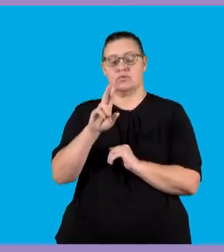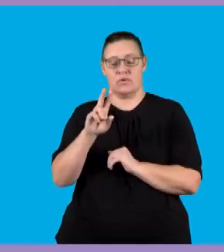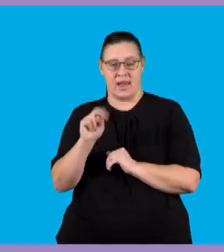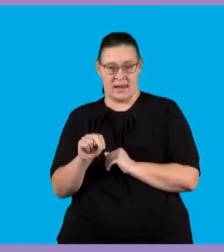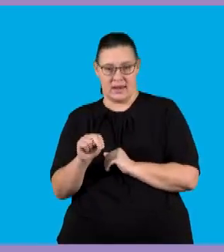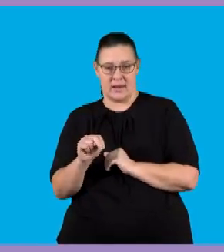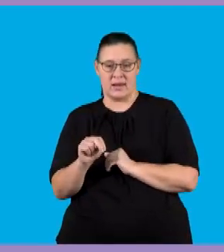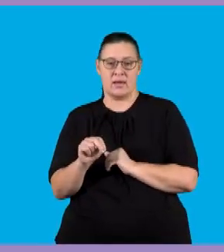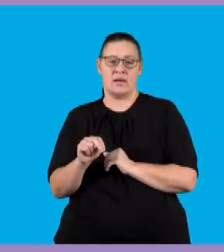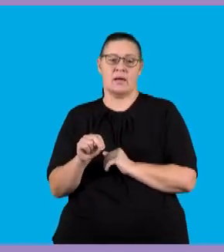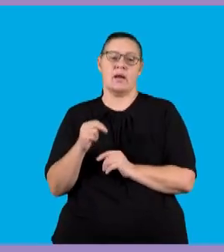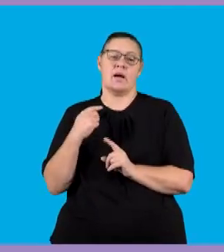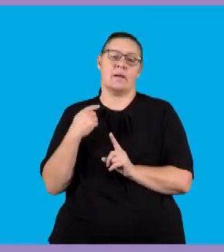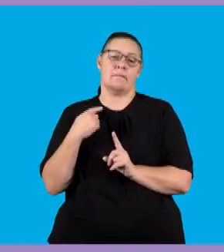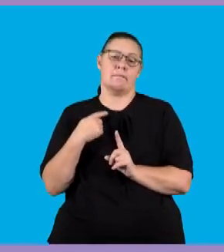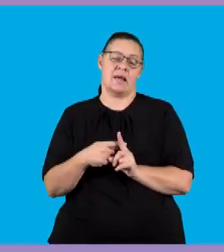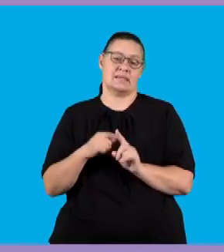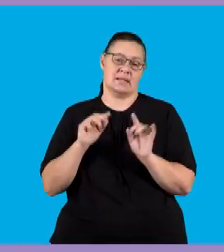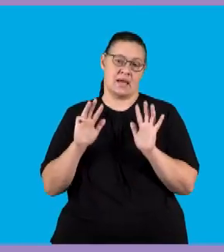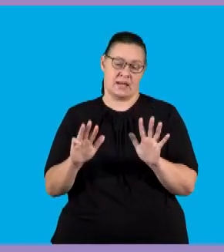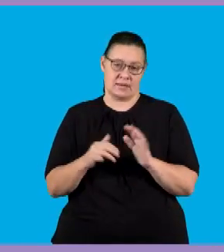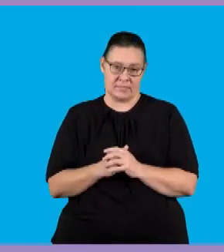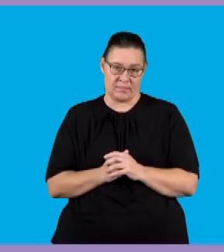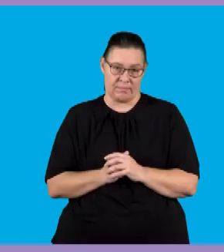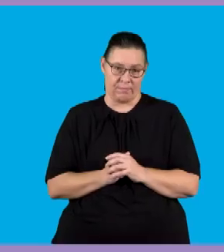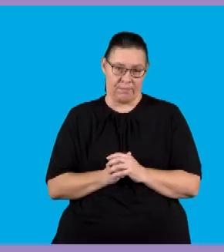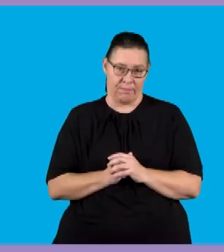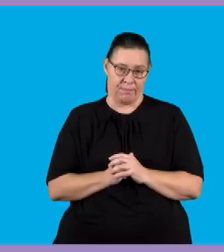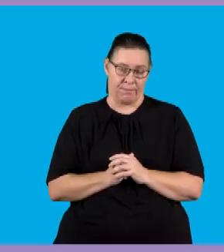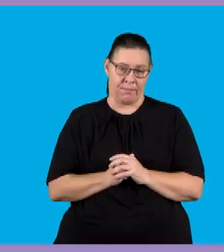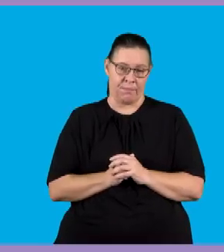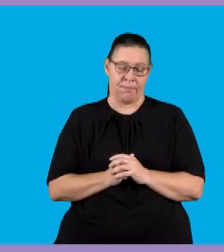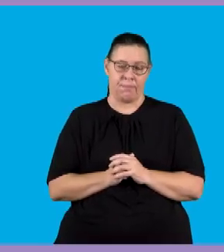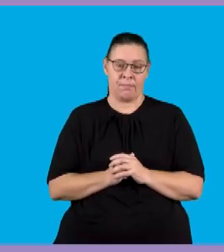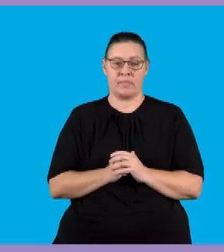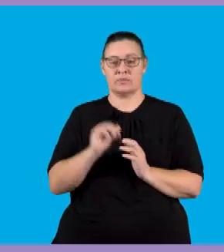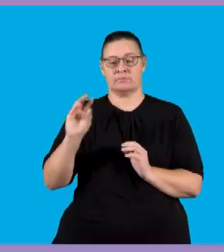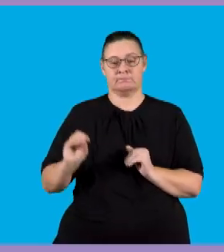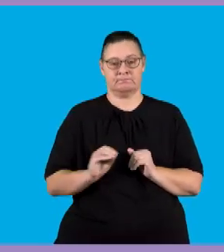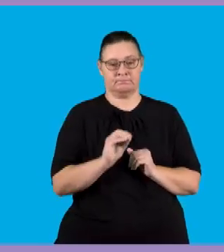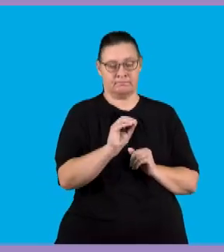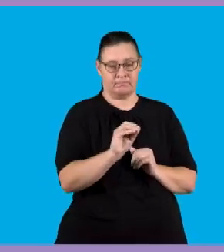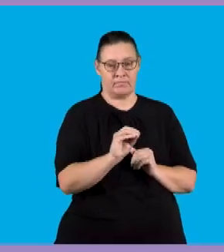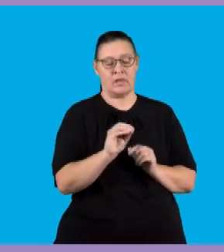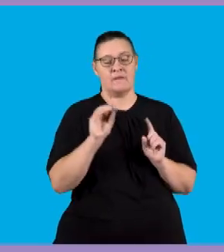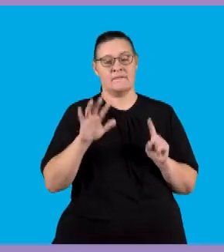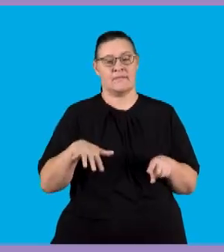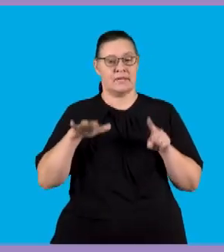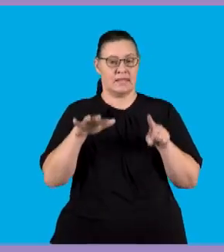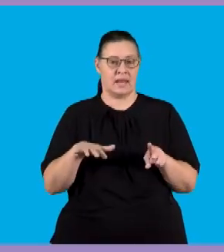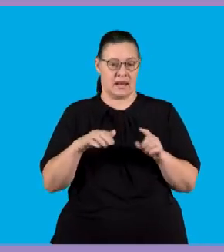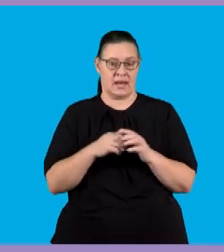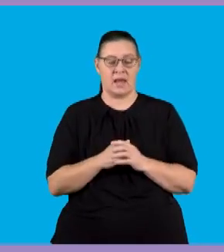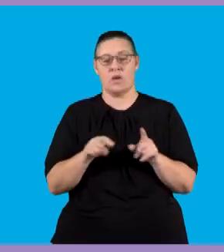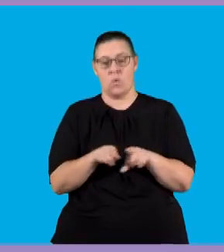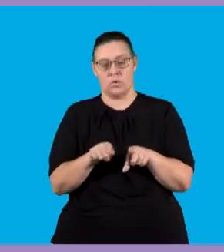term number with negative 2, which is the constant difference. Then from there, we are going to add 9. Now, can we do the